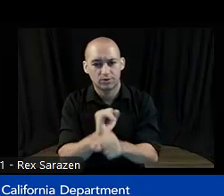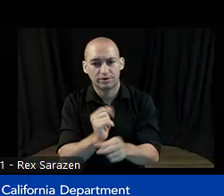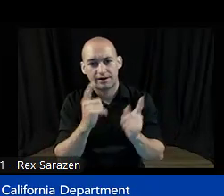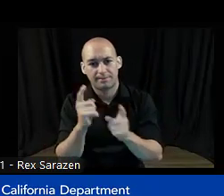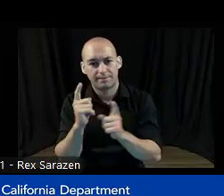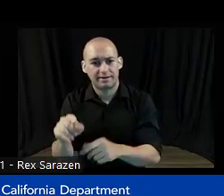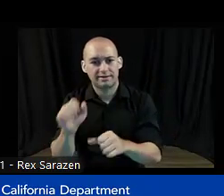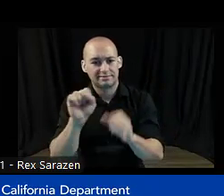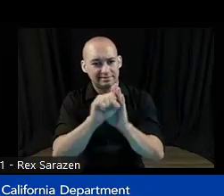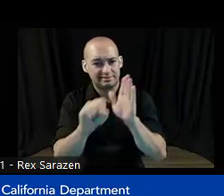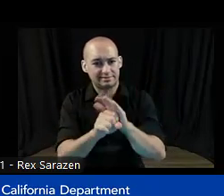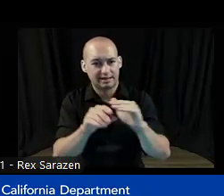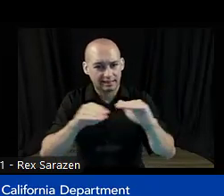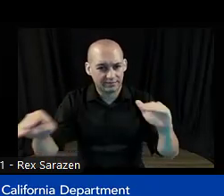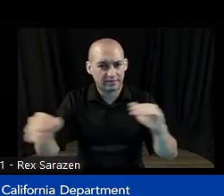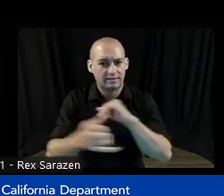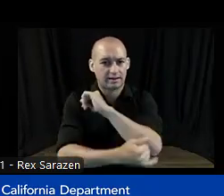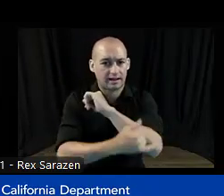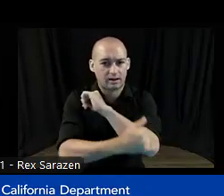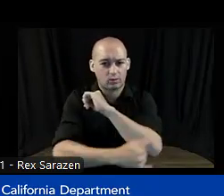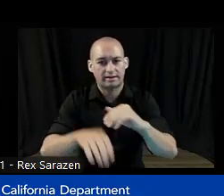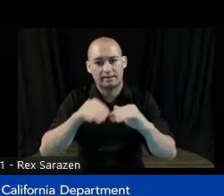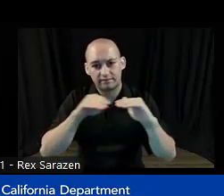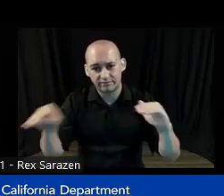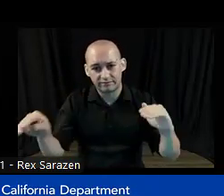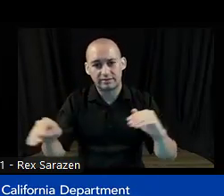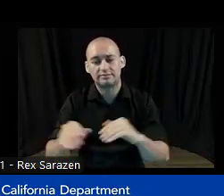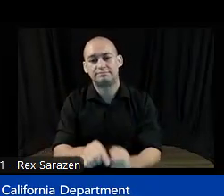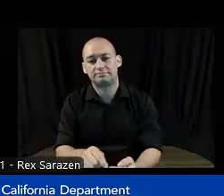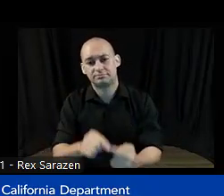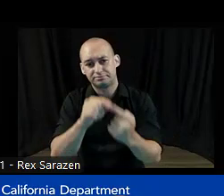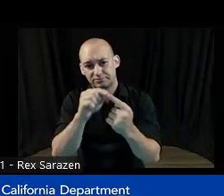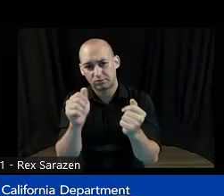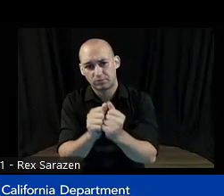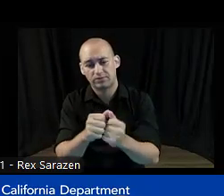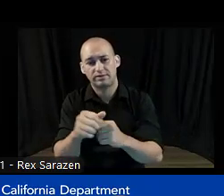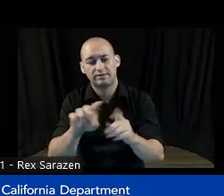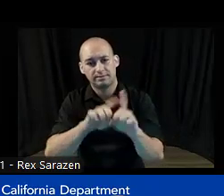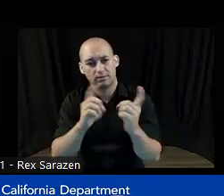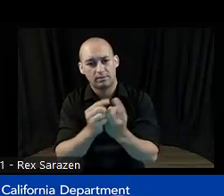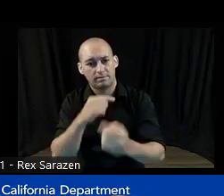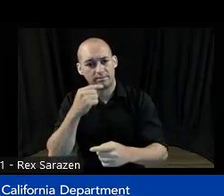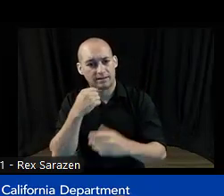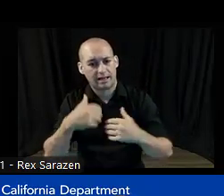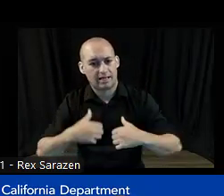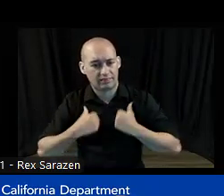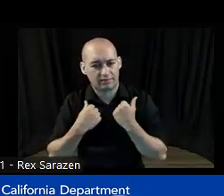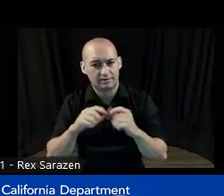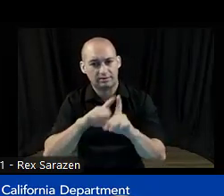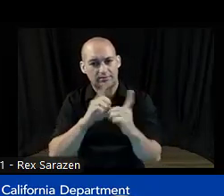state level, at the county level, certainly with the Department of Public Health, the Department of Healthcare